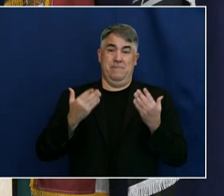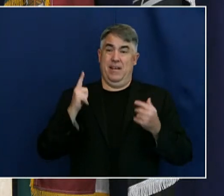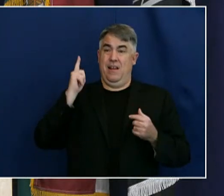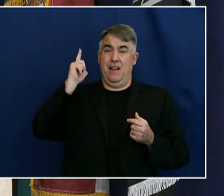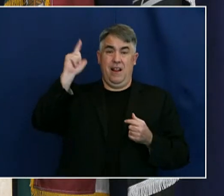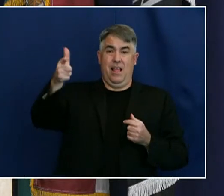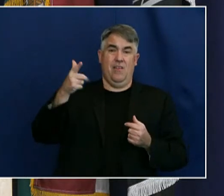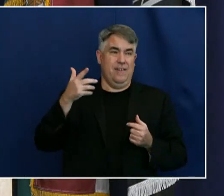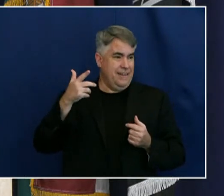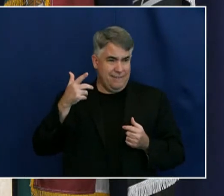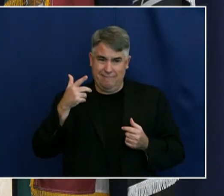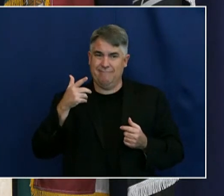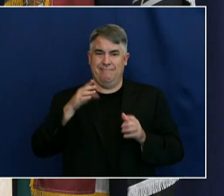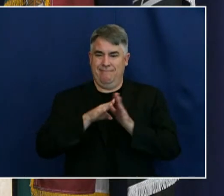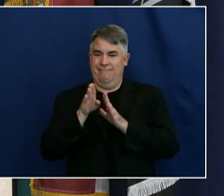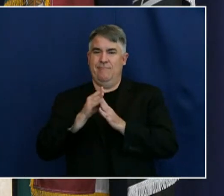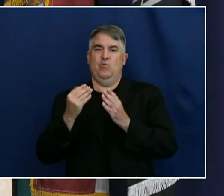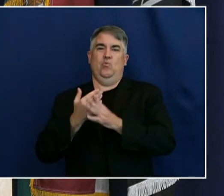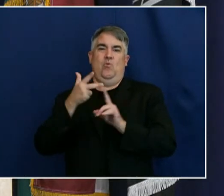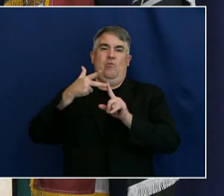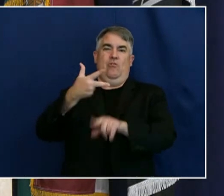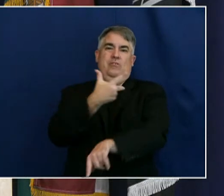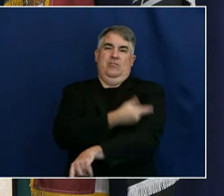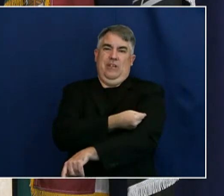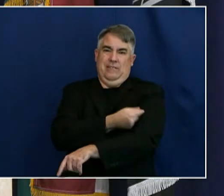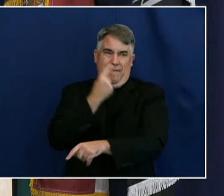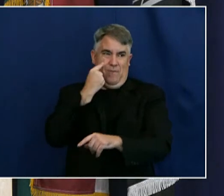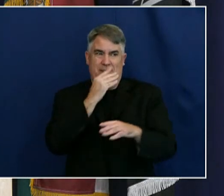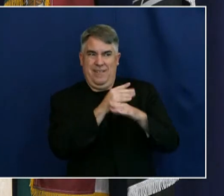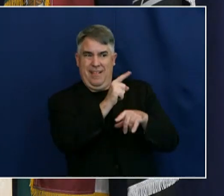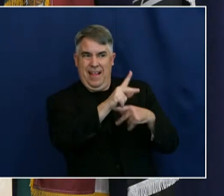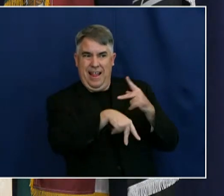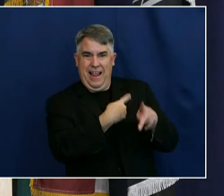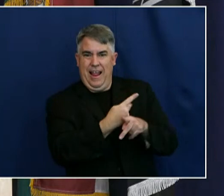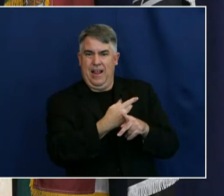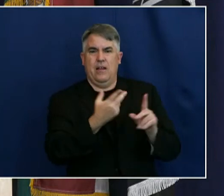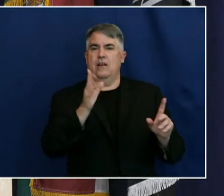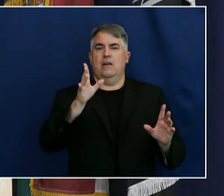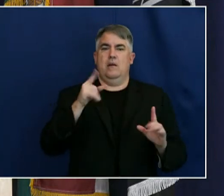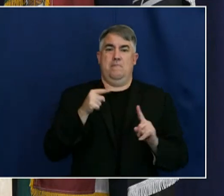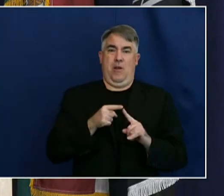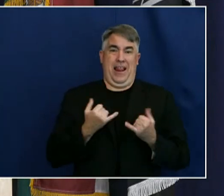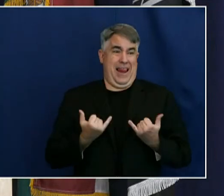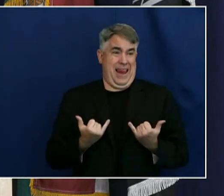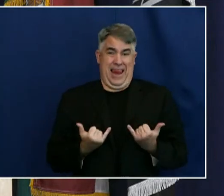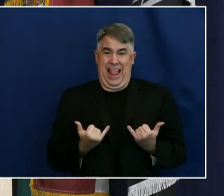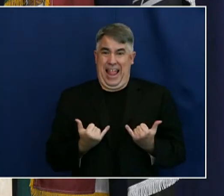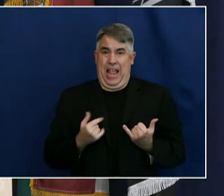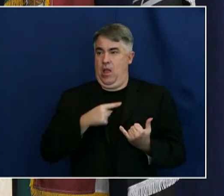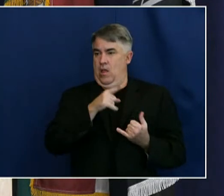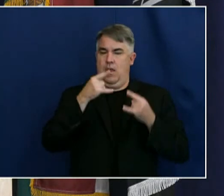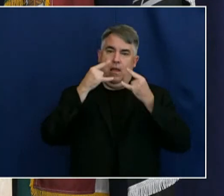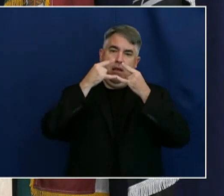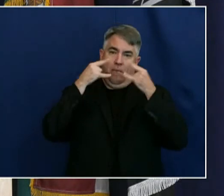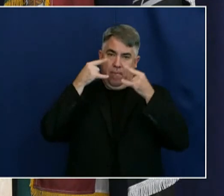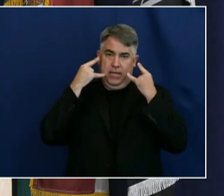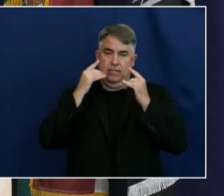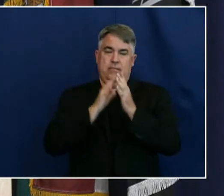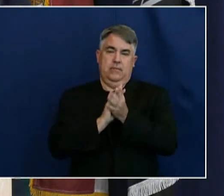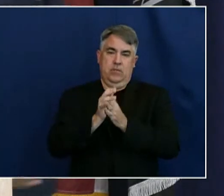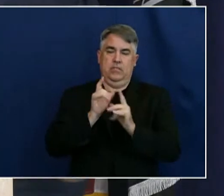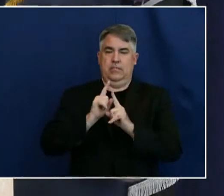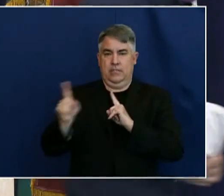the take-home message right now is you don't need to do anything different. Just practice the same precautions and get the vaccine when it's your turn.